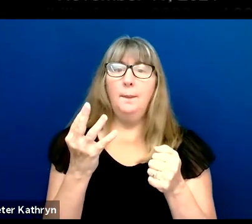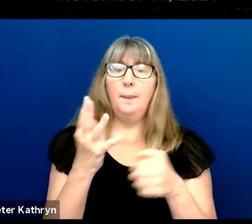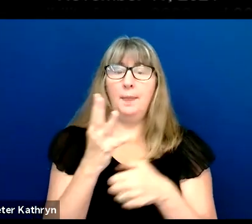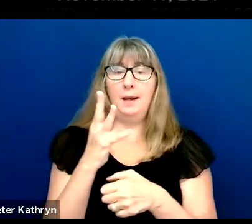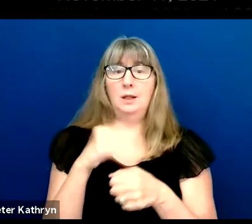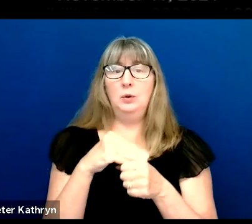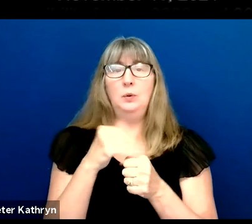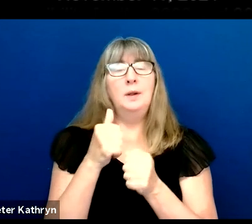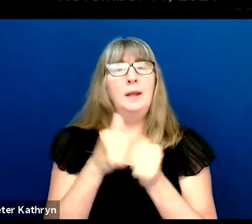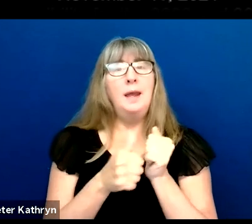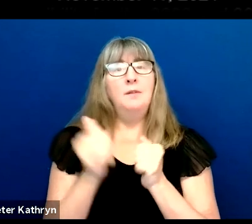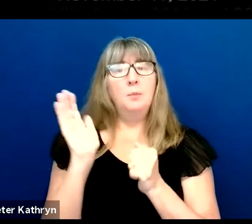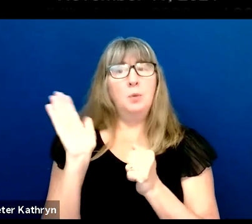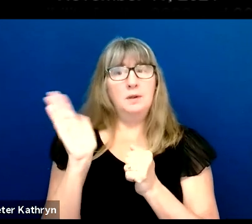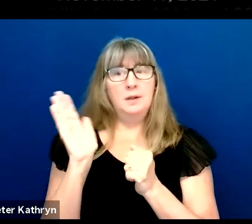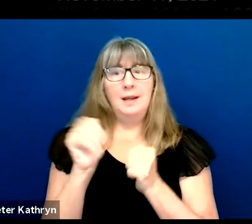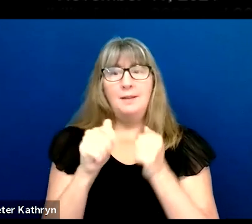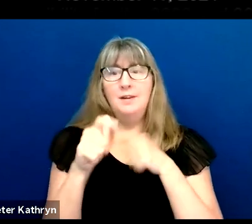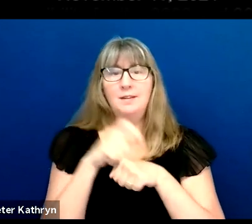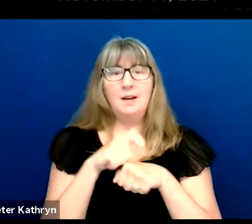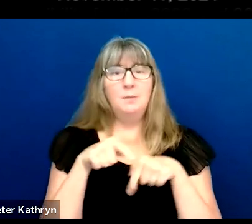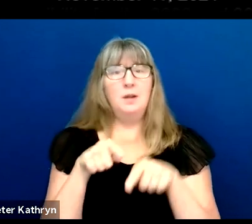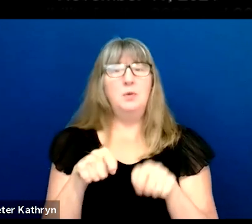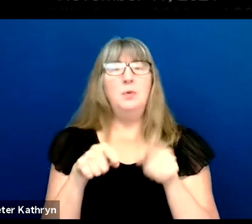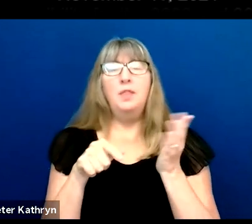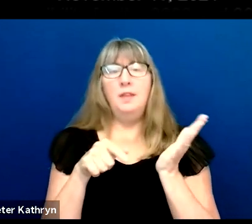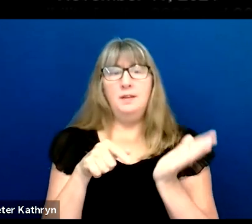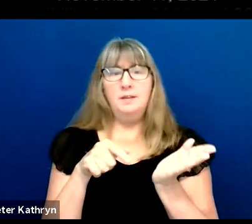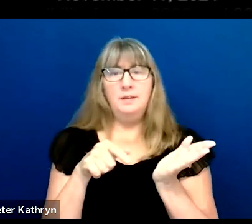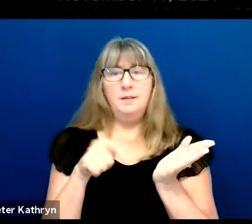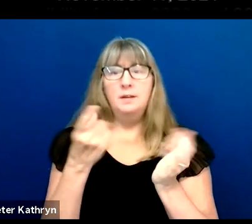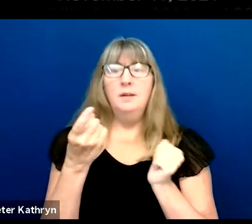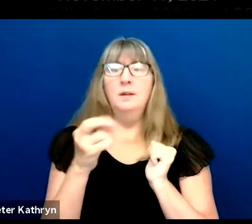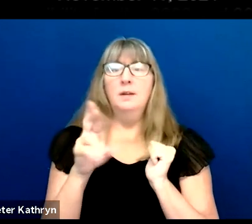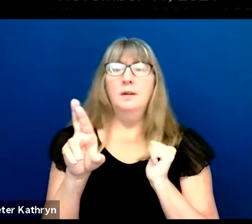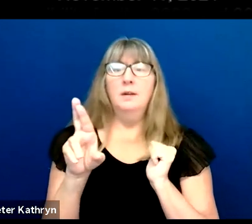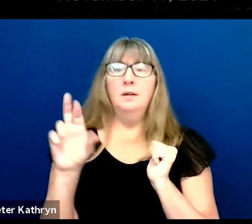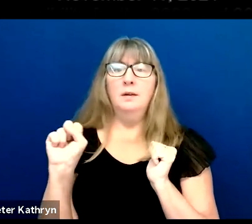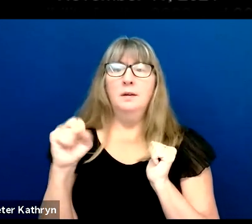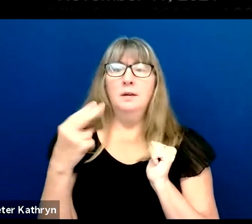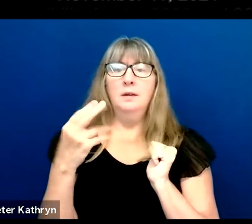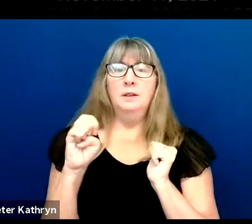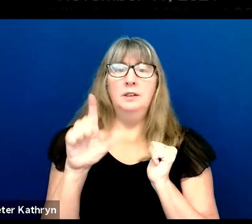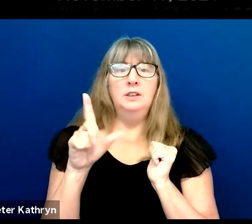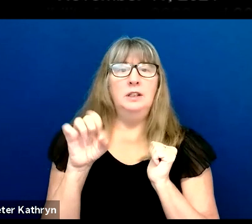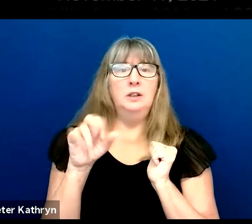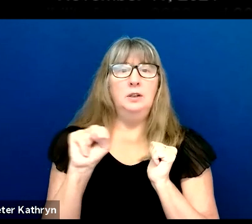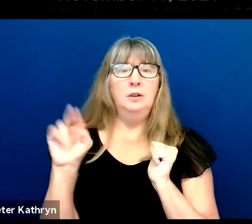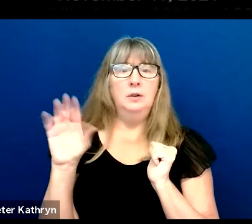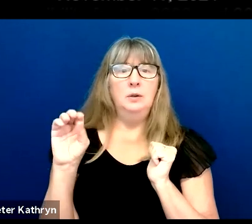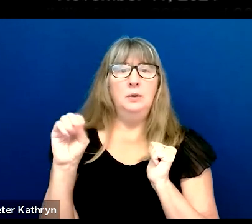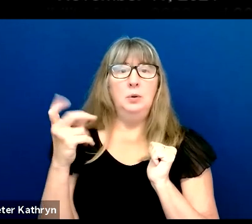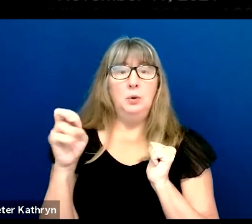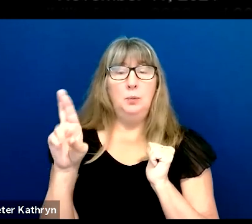every presentation, that every time that I go through this exercise, Dr. Sheldon Cooper did not,